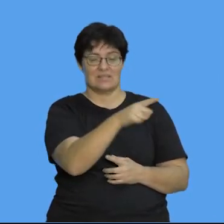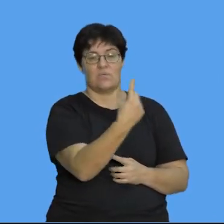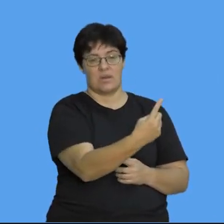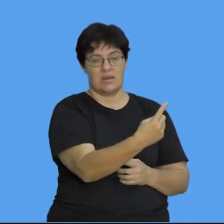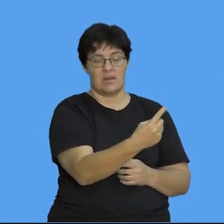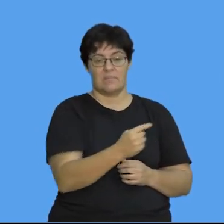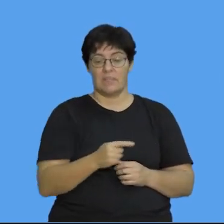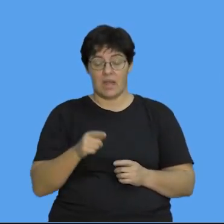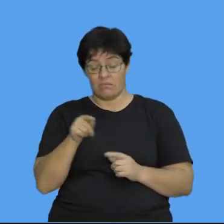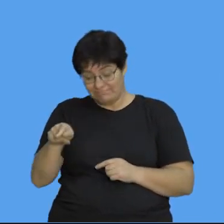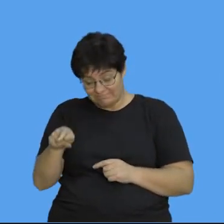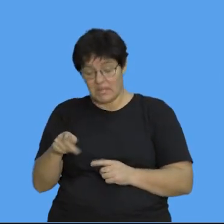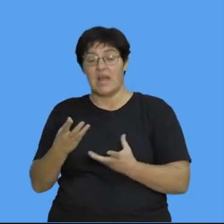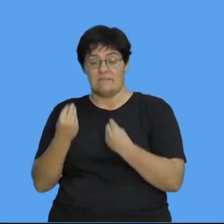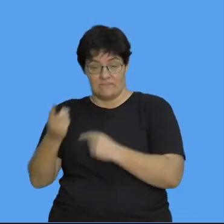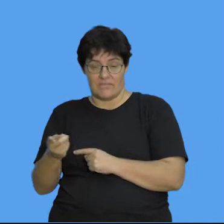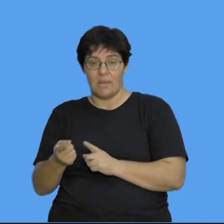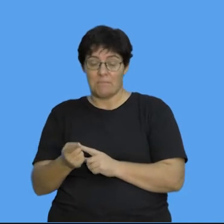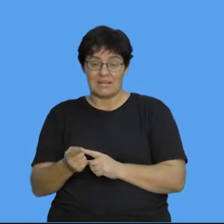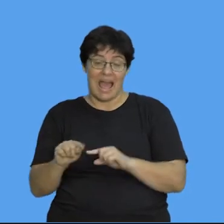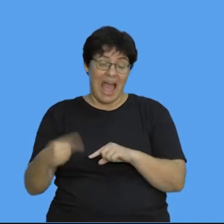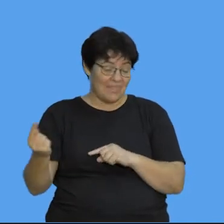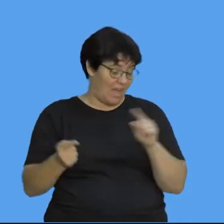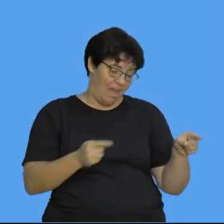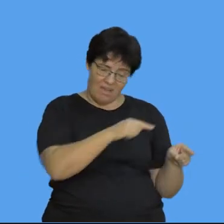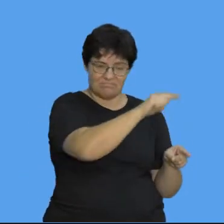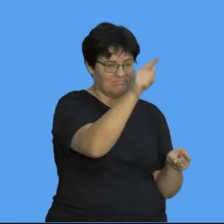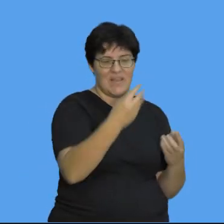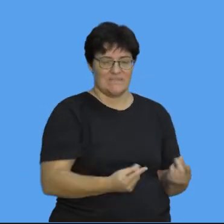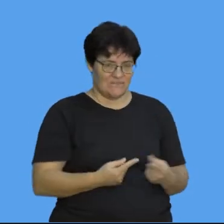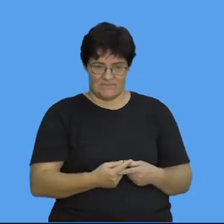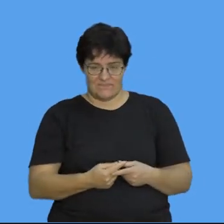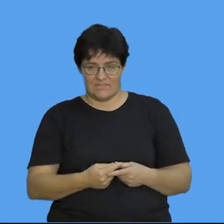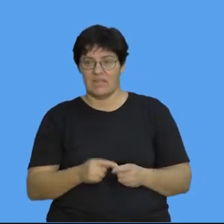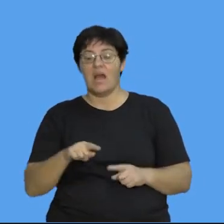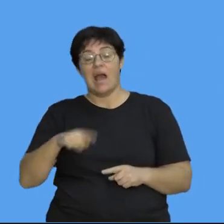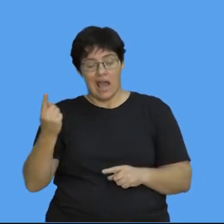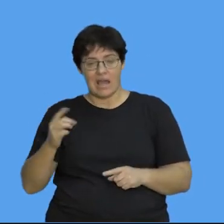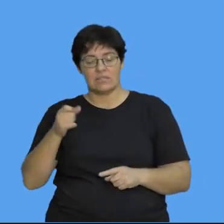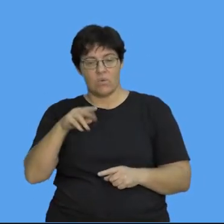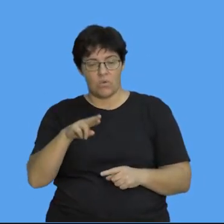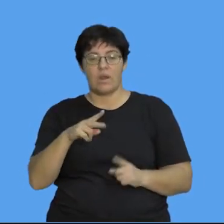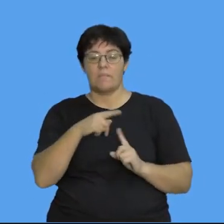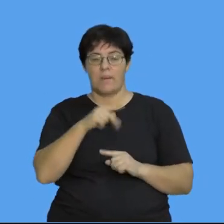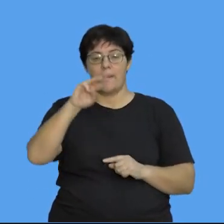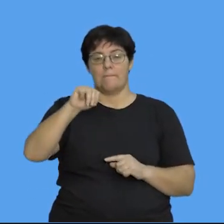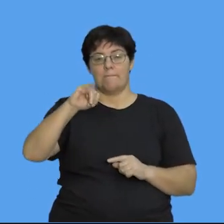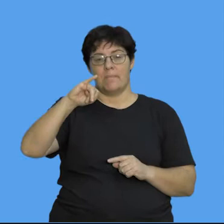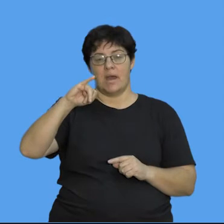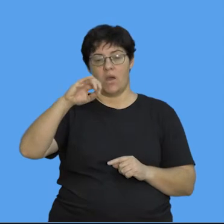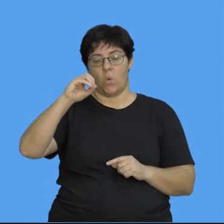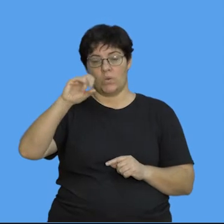our other ones we're going to see otherwise. So inside here, we're going to have spores, right, a process